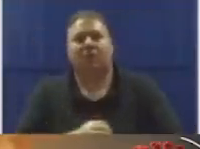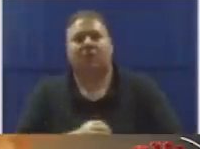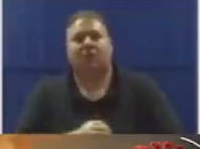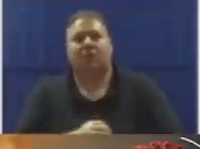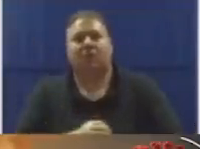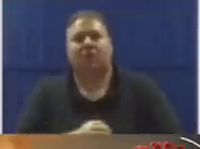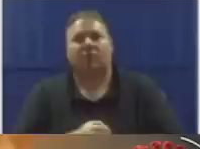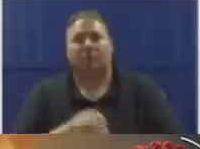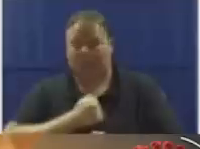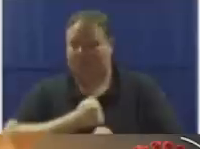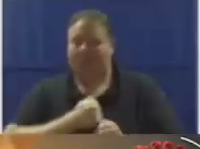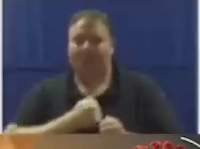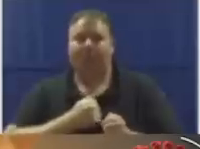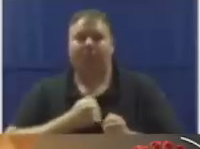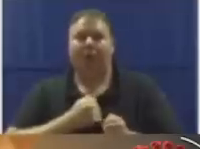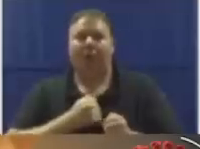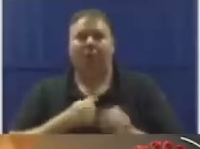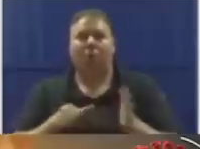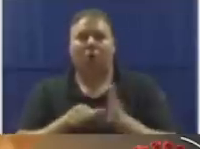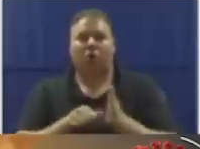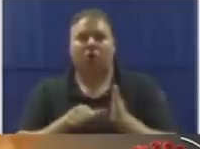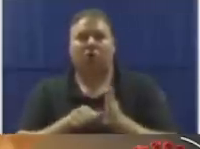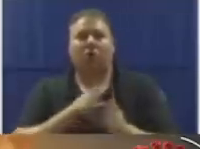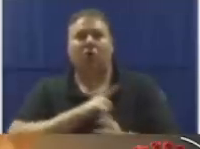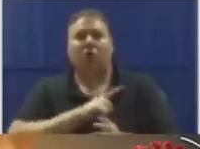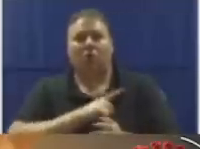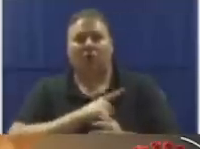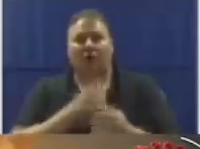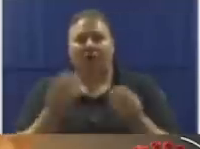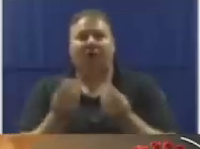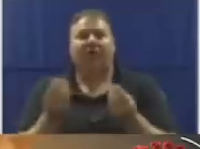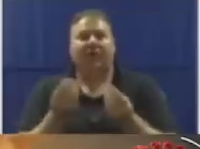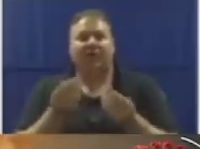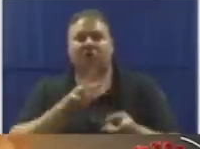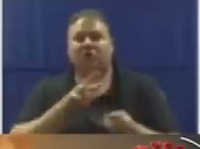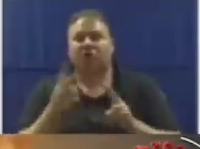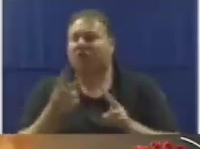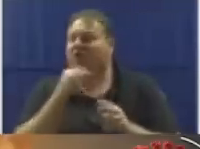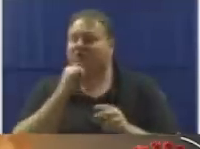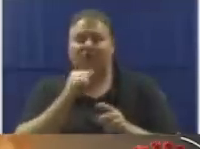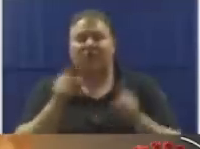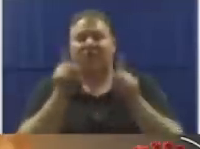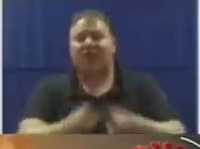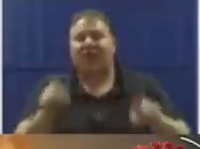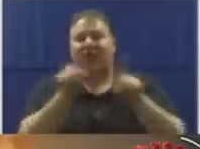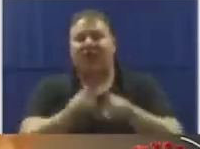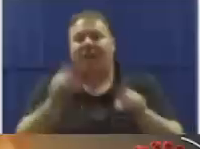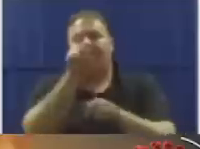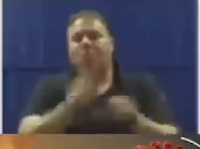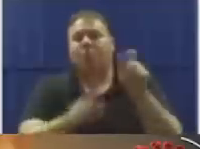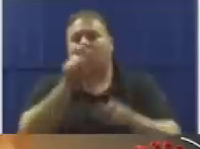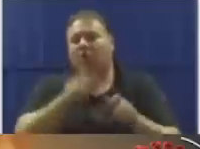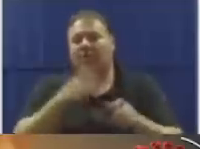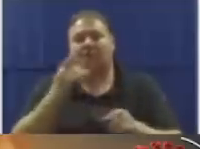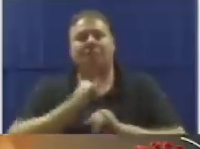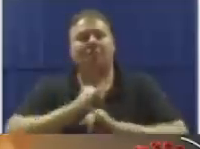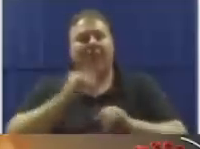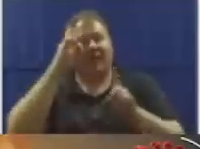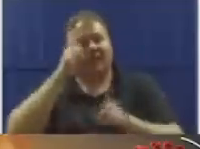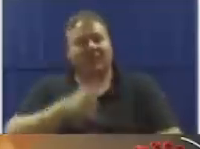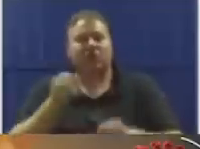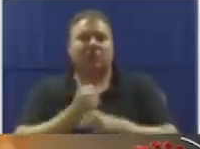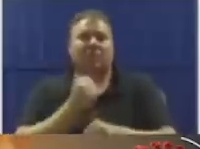That's my priority, because things aren't going to change while the same people are sitting around the table making the same bad decisions and behaving